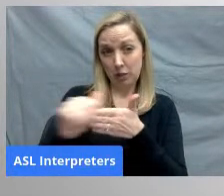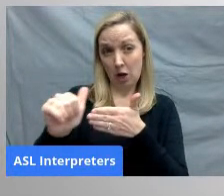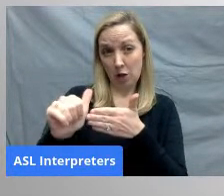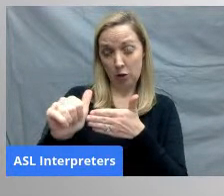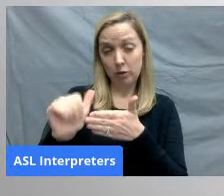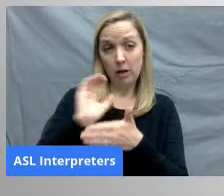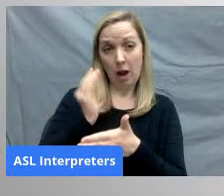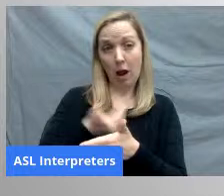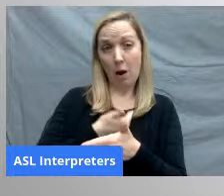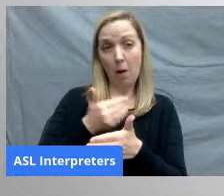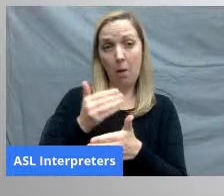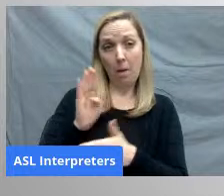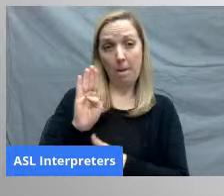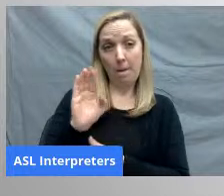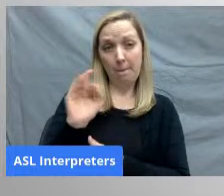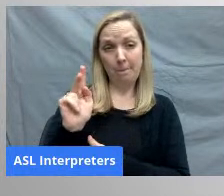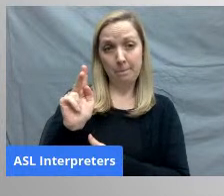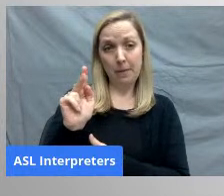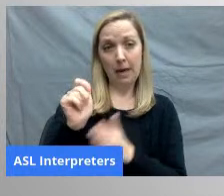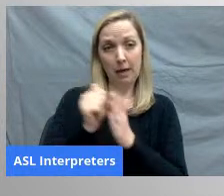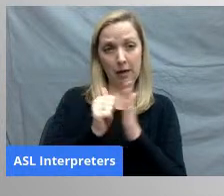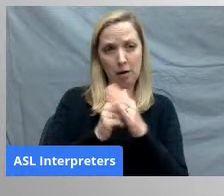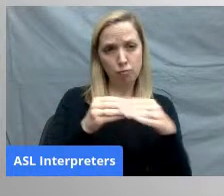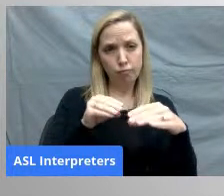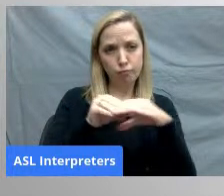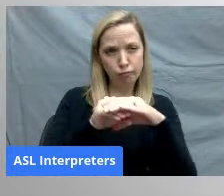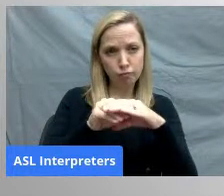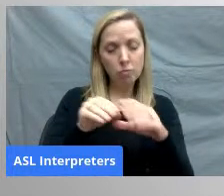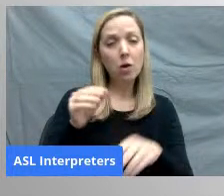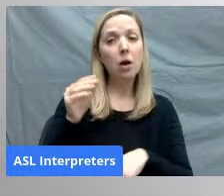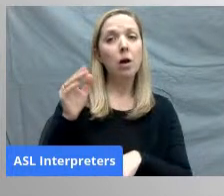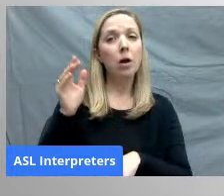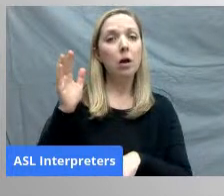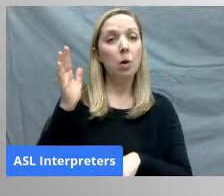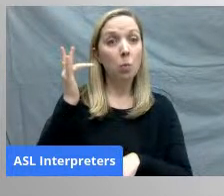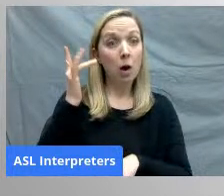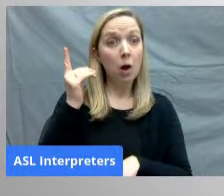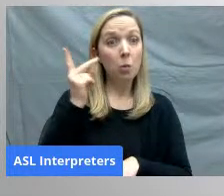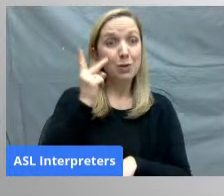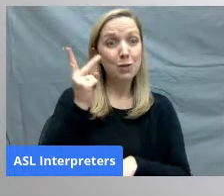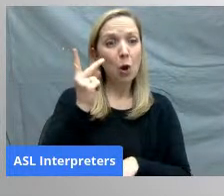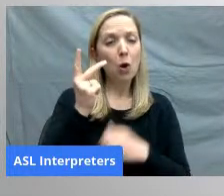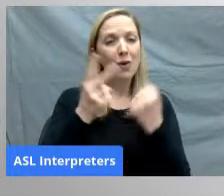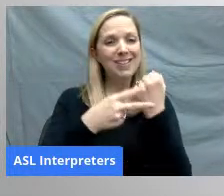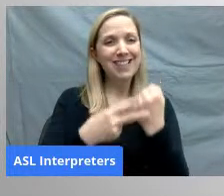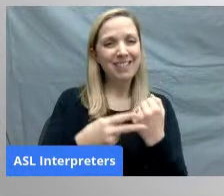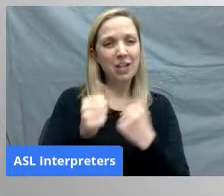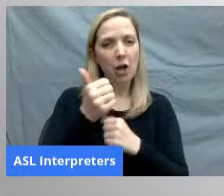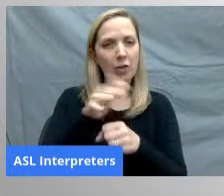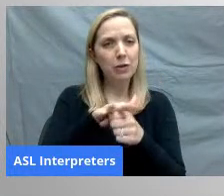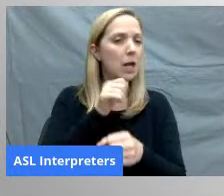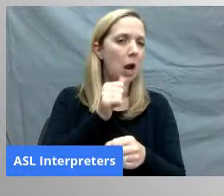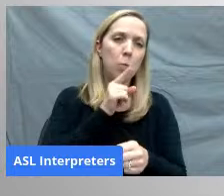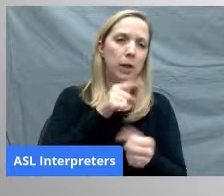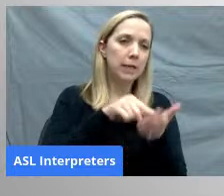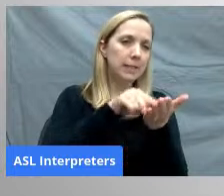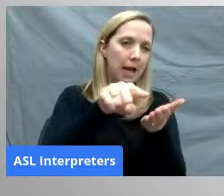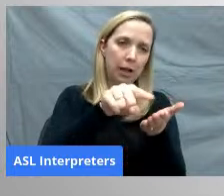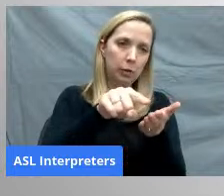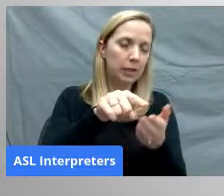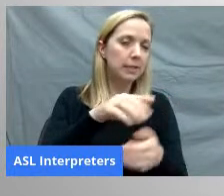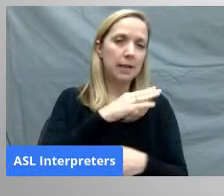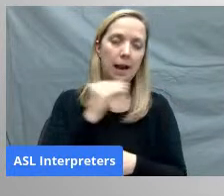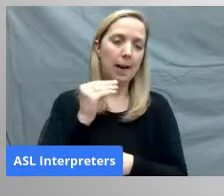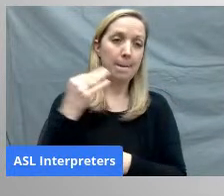account, is because we did see a lot of savings in other areas, not necessarily salaries and benefits, but some of those other operational types